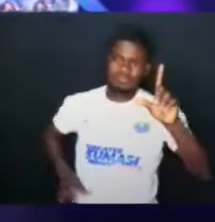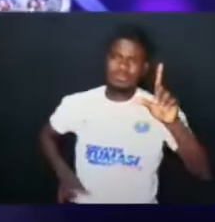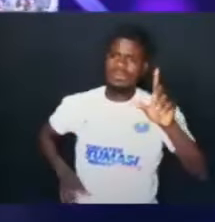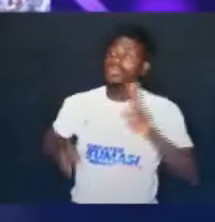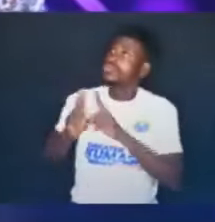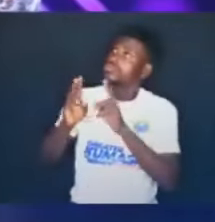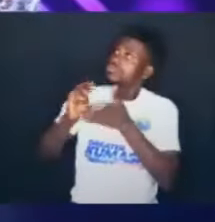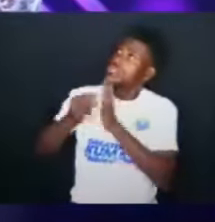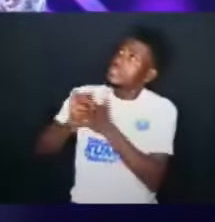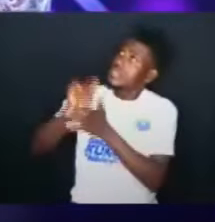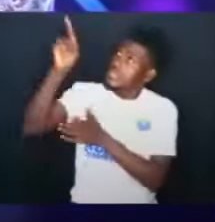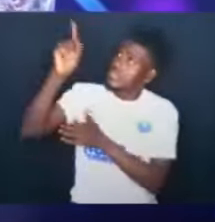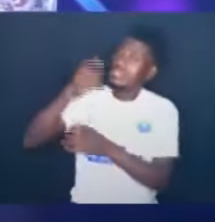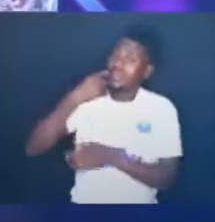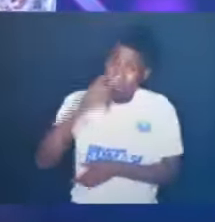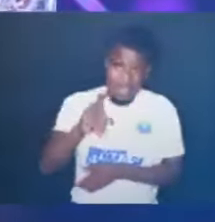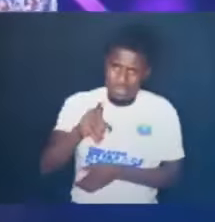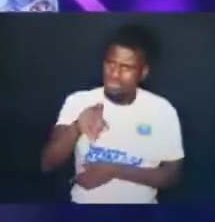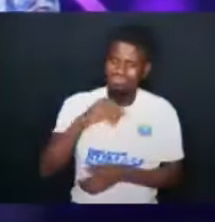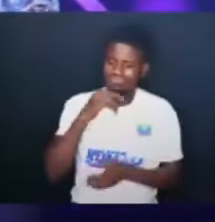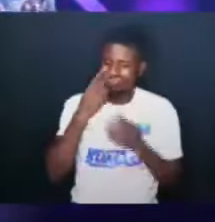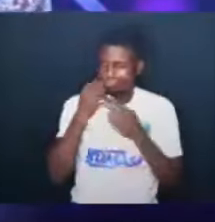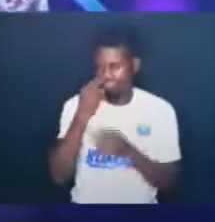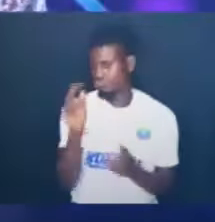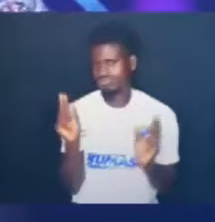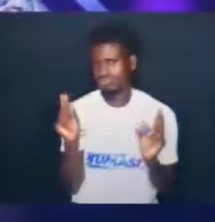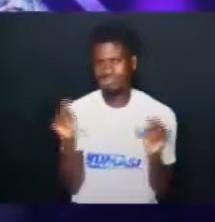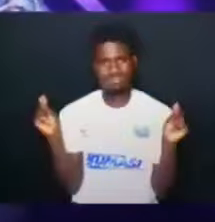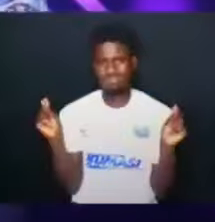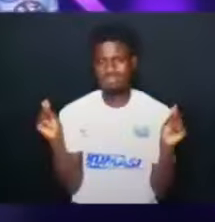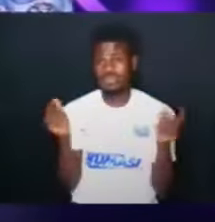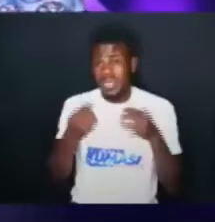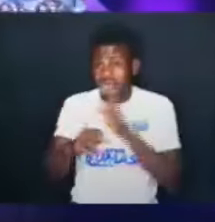His commands should not be toyed with.